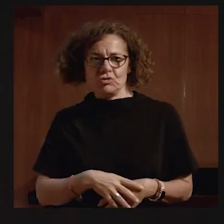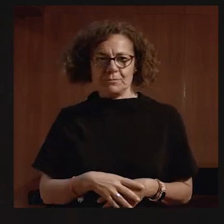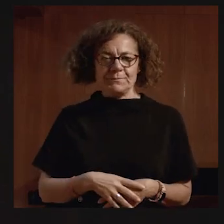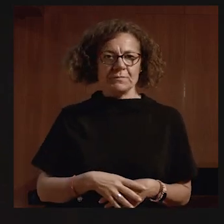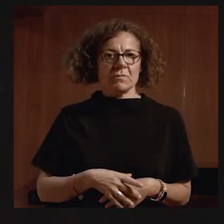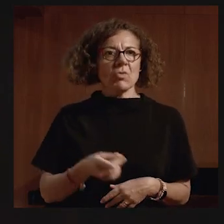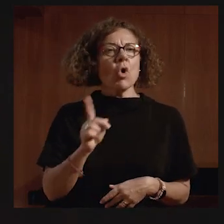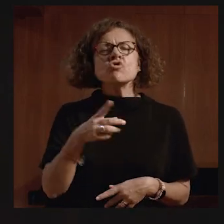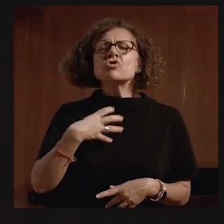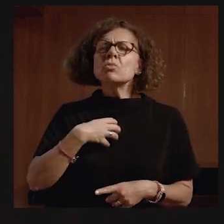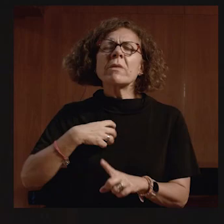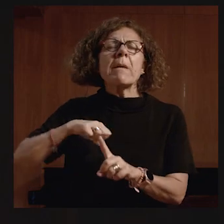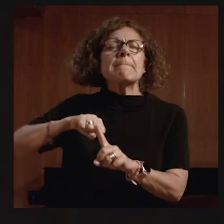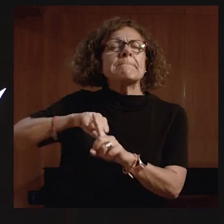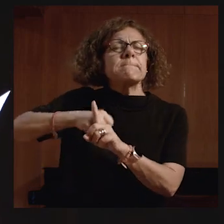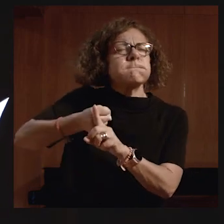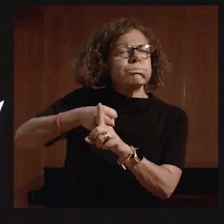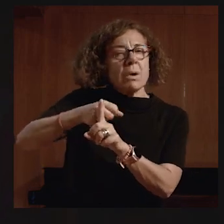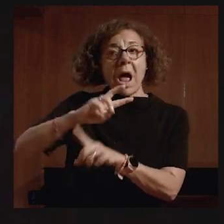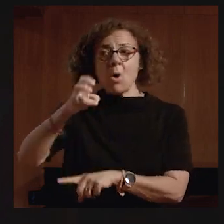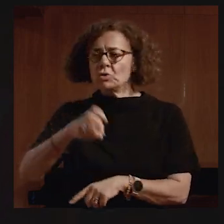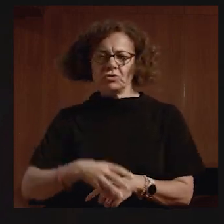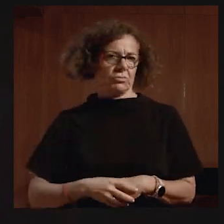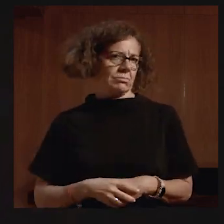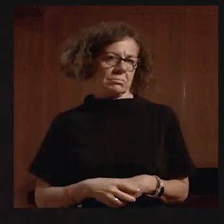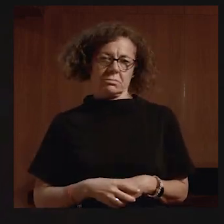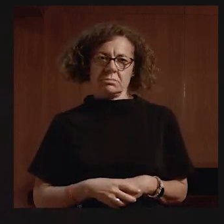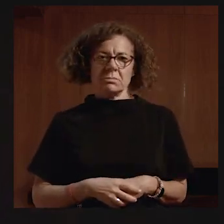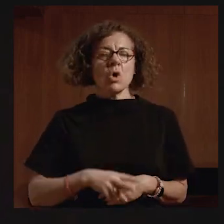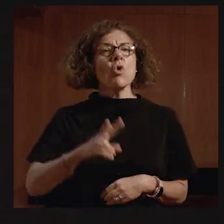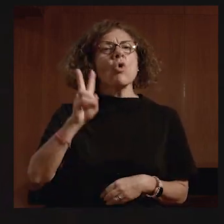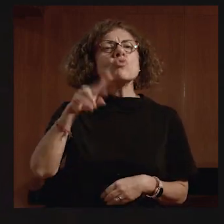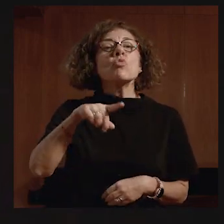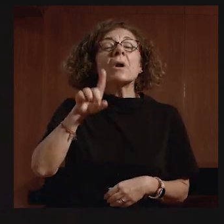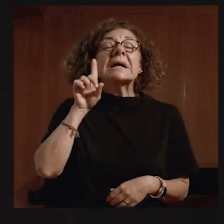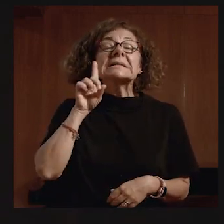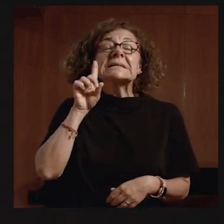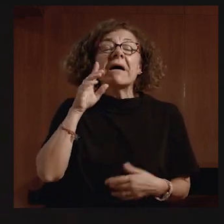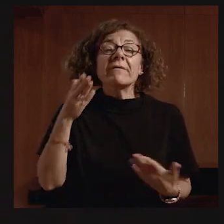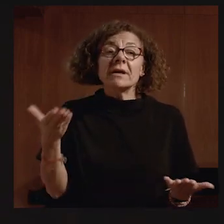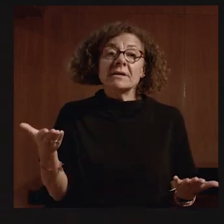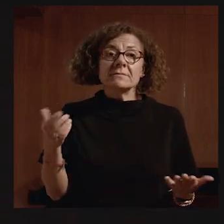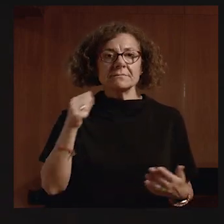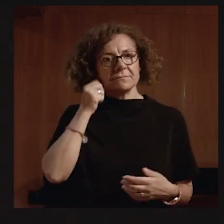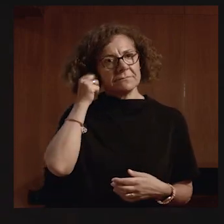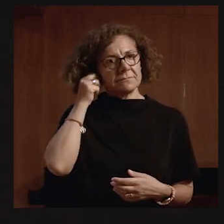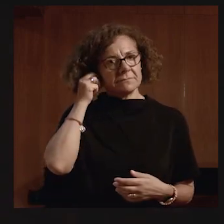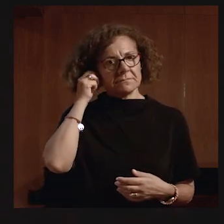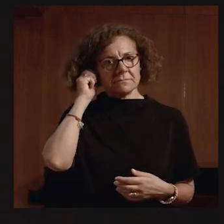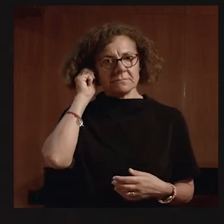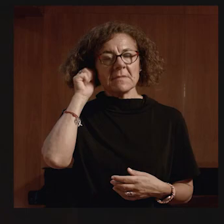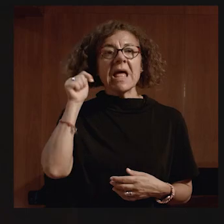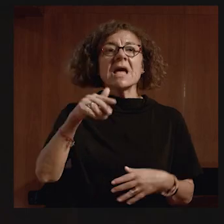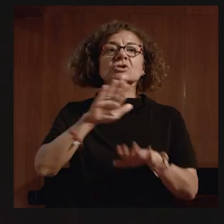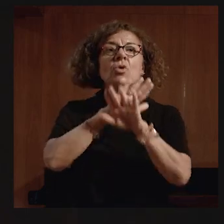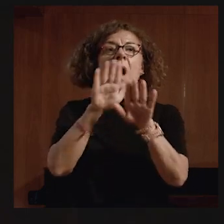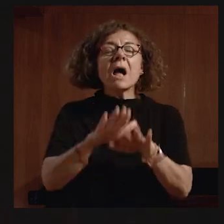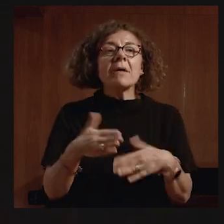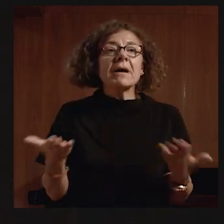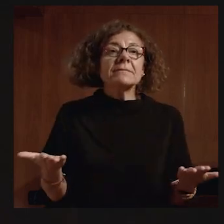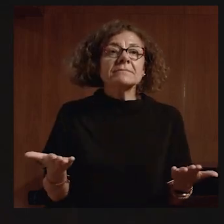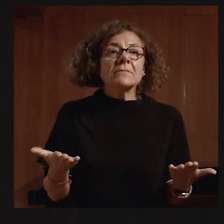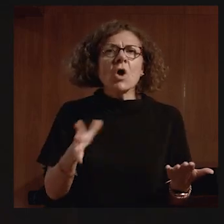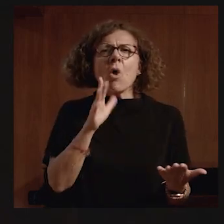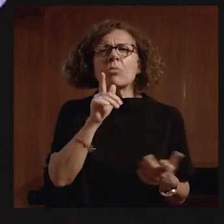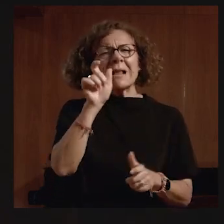people. You never know where someone is going to end up. People change jobs. Just